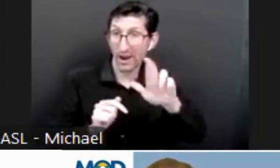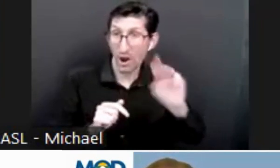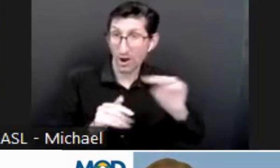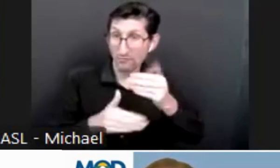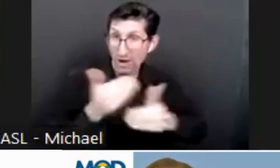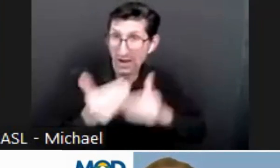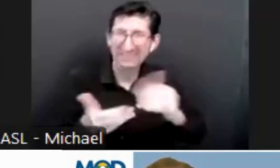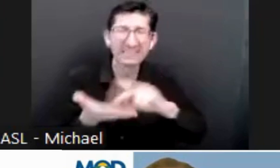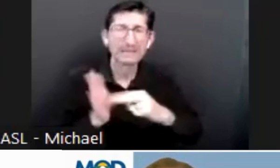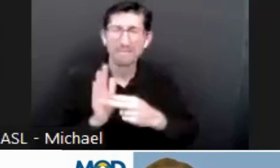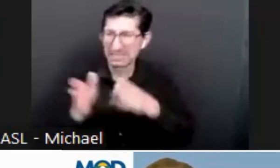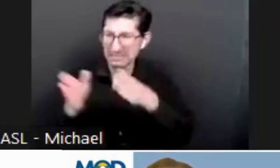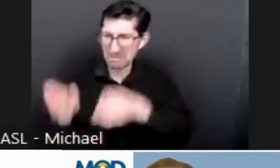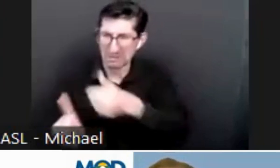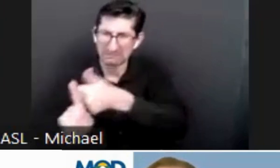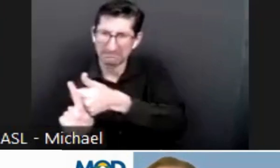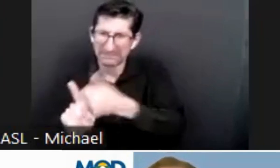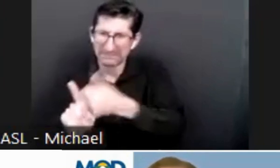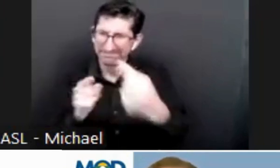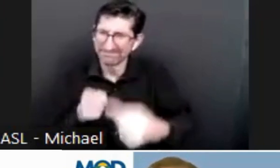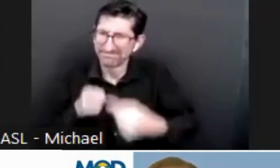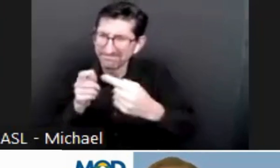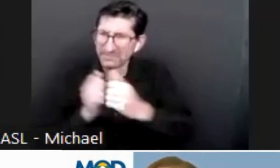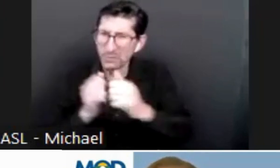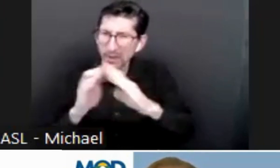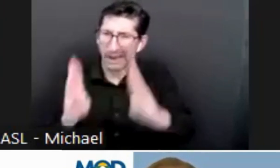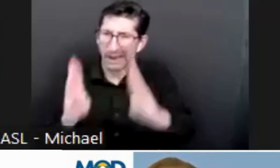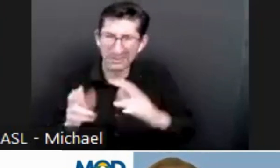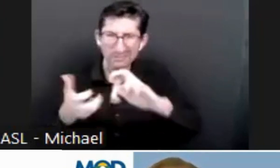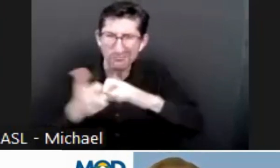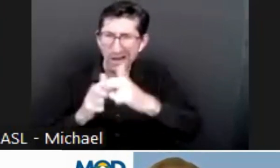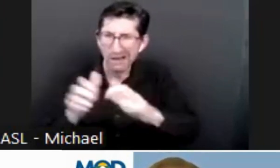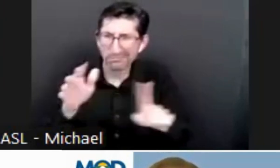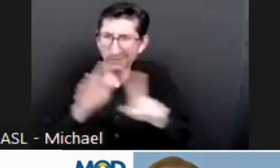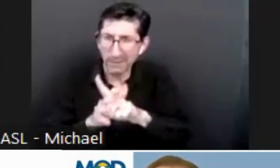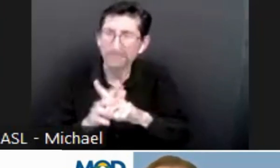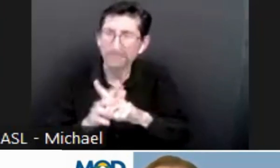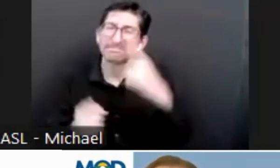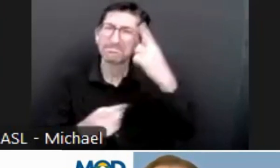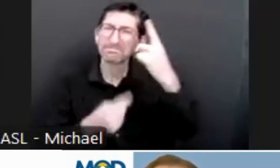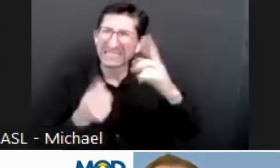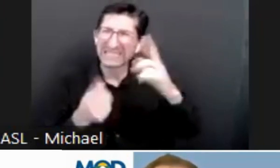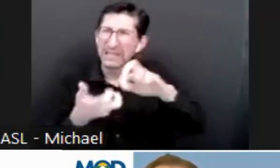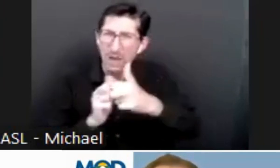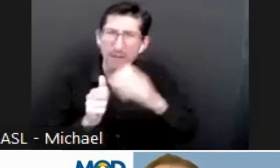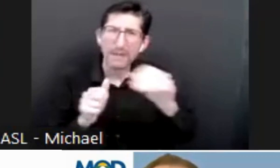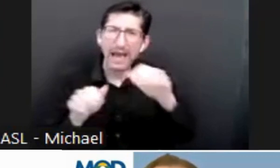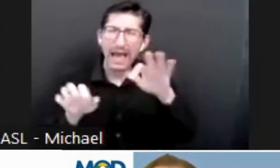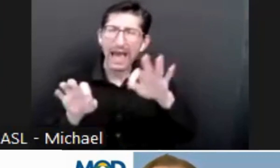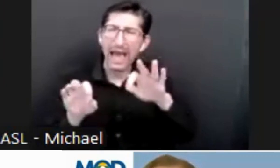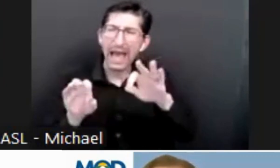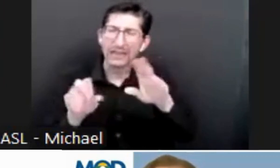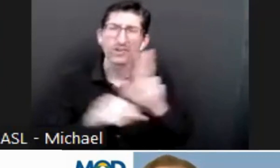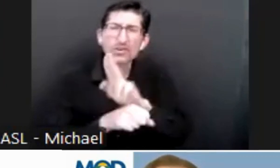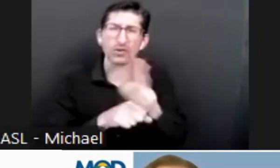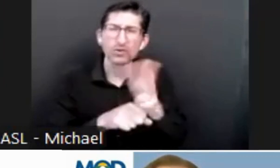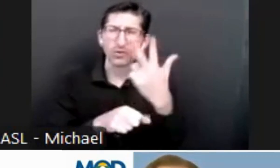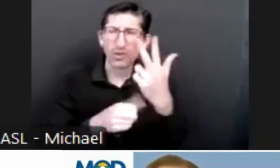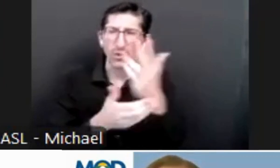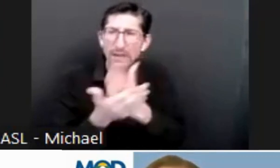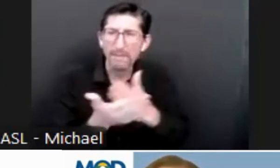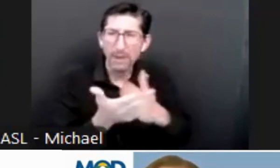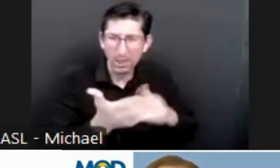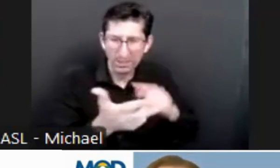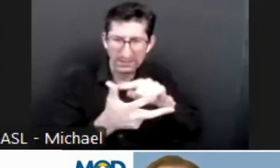or difficulty with your housing. We recommend thinking about your problem and defining it as these three parts to make it